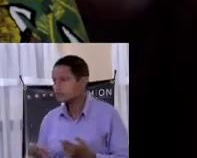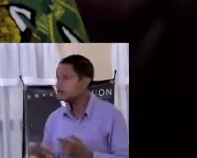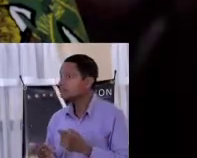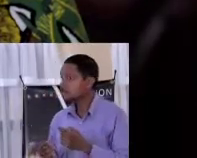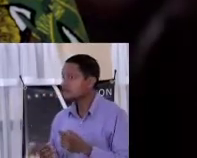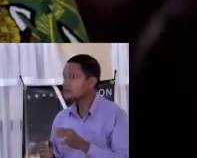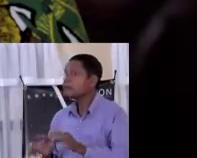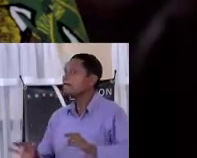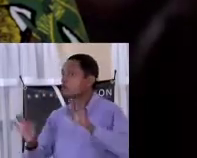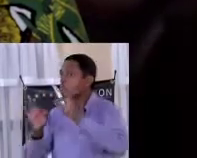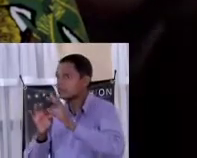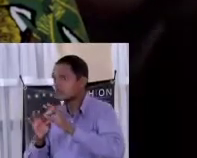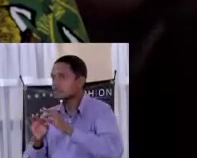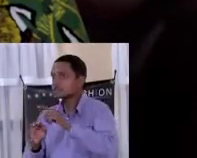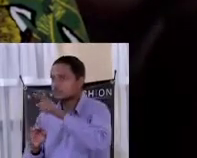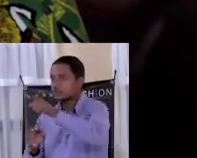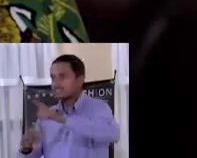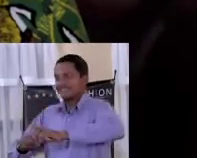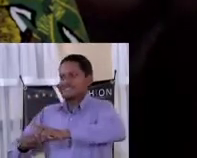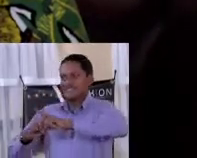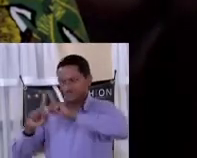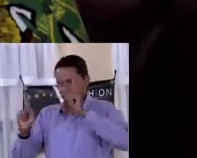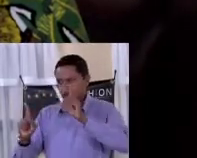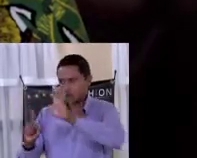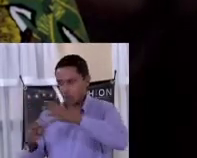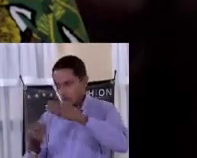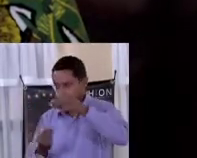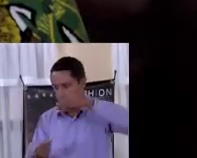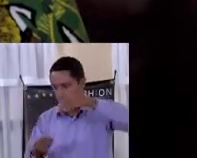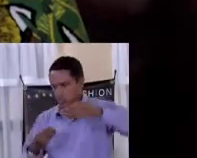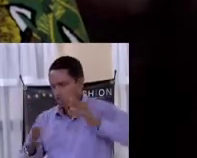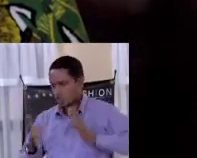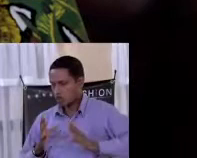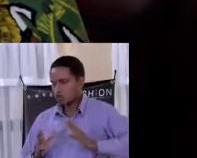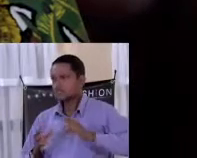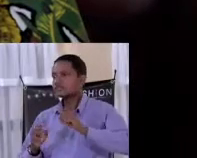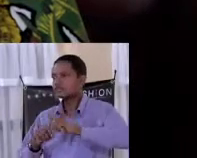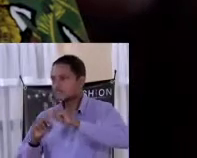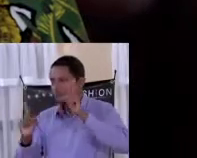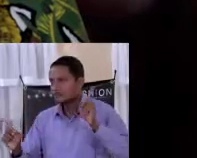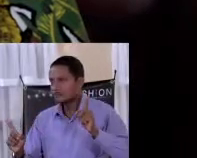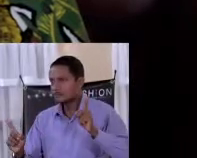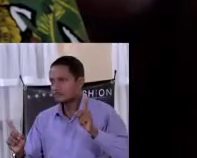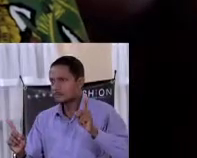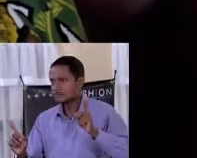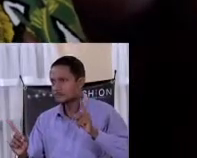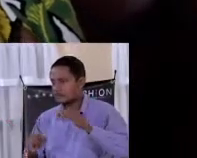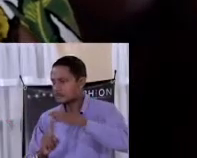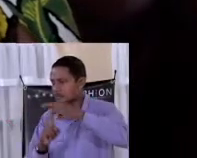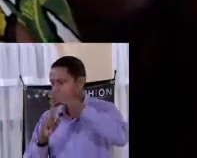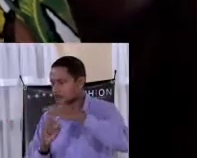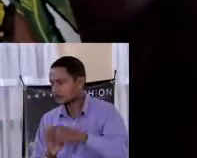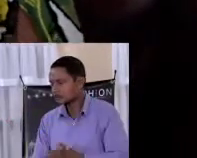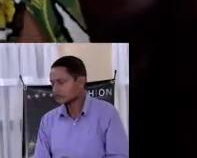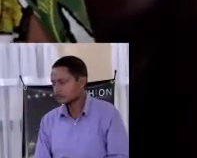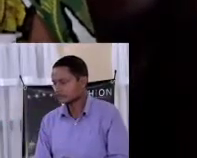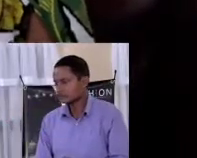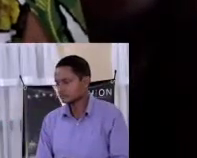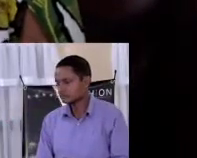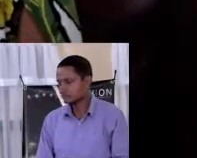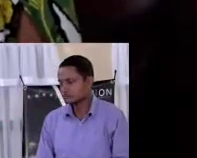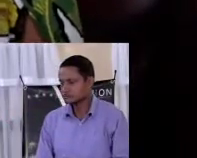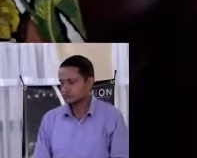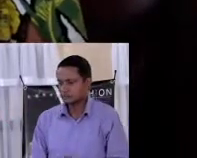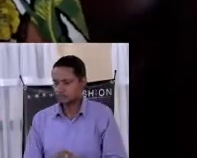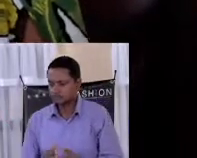important to stand out. Also, fitting in alludes to product that is of a similar quality,